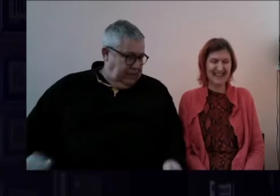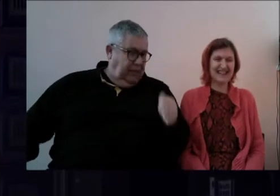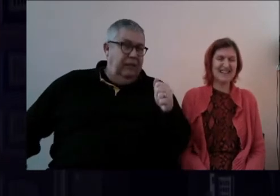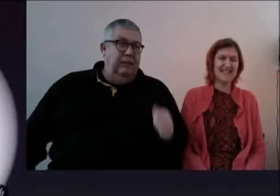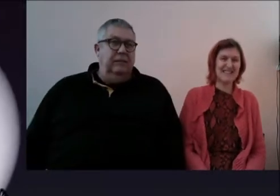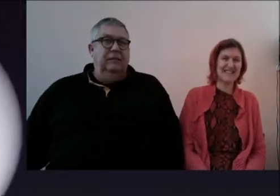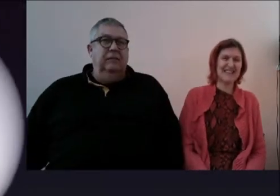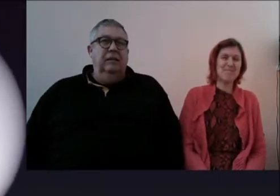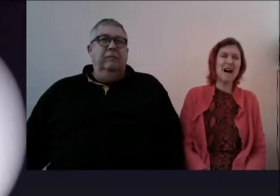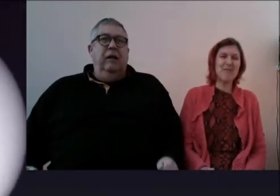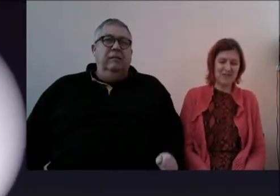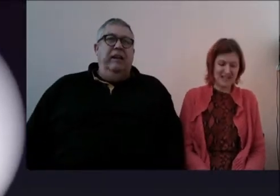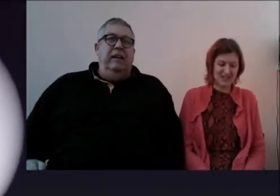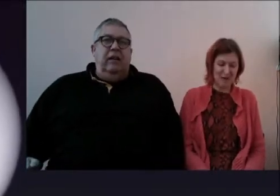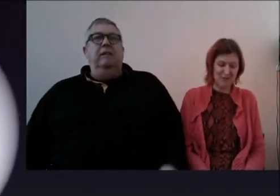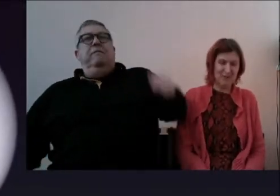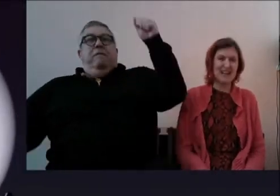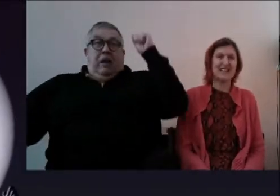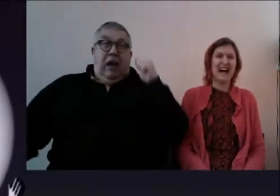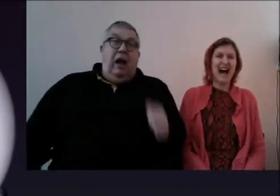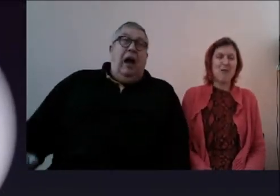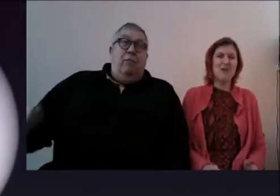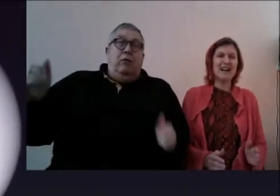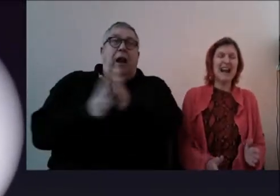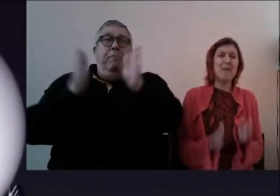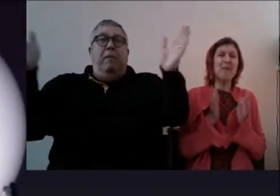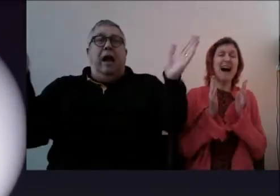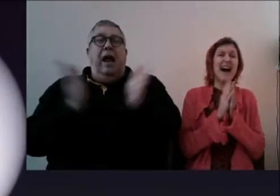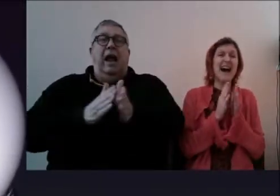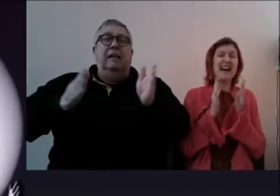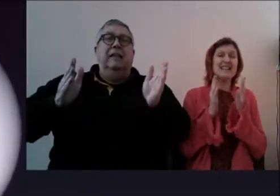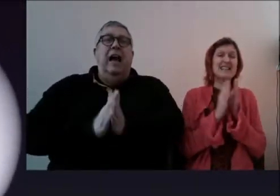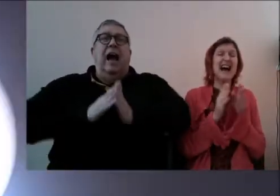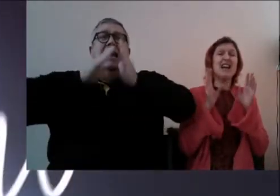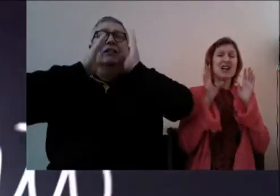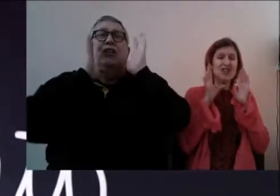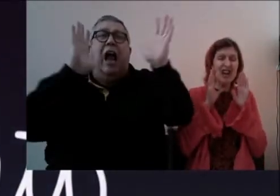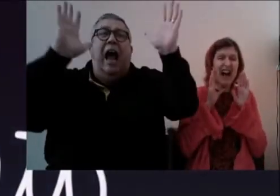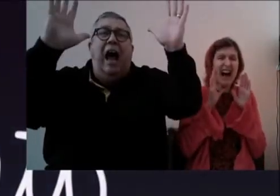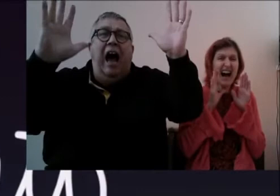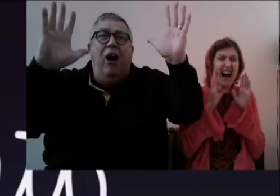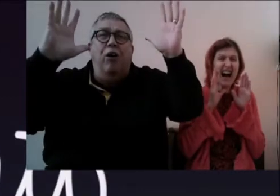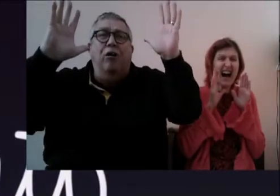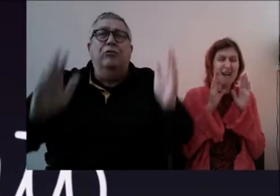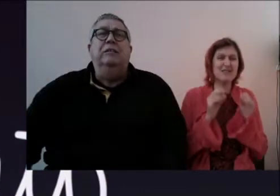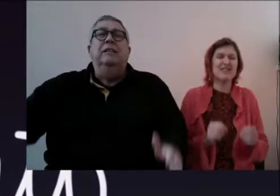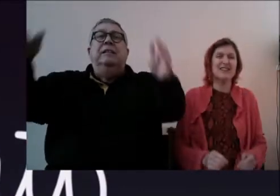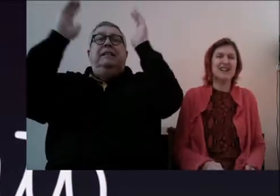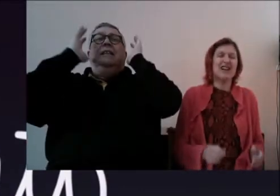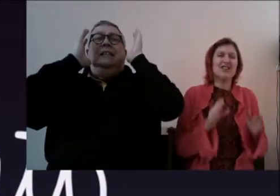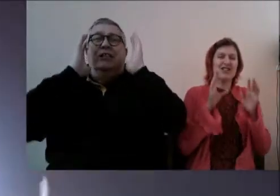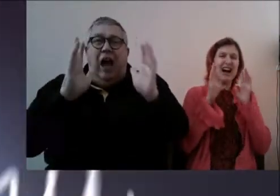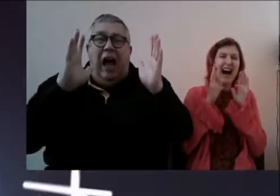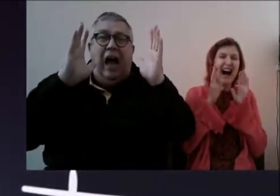Breathe. Stop, keep, stop, keep. I will clap my hands and shout.